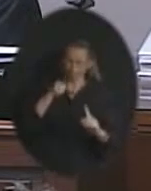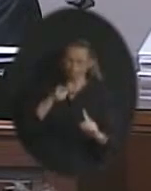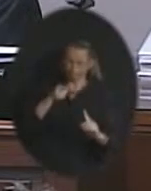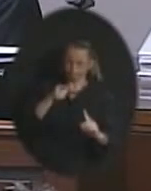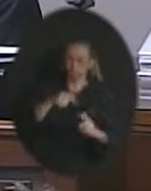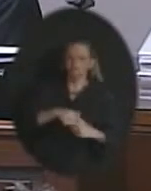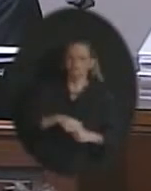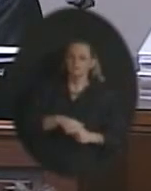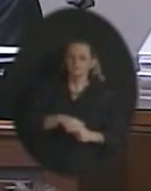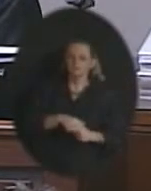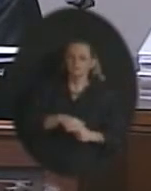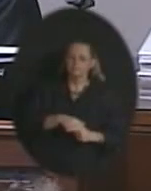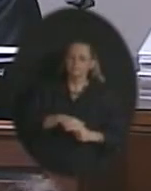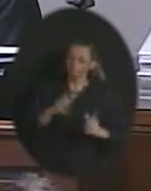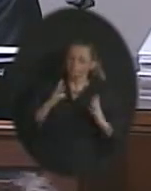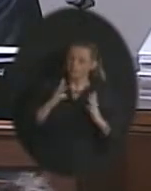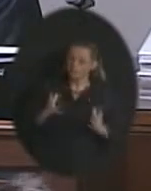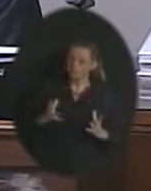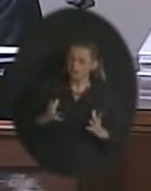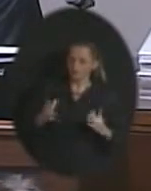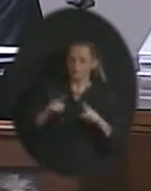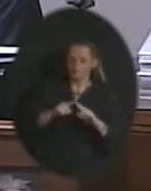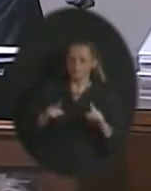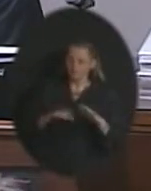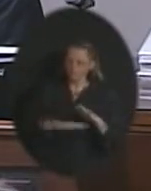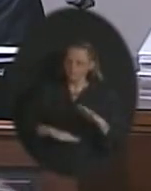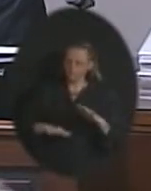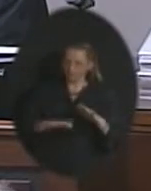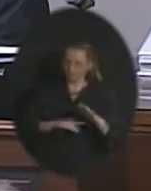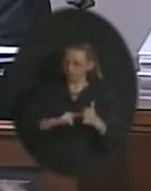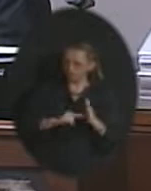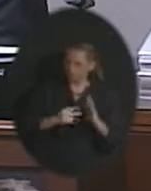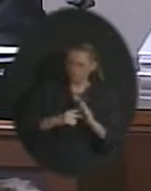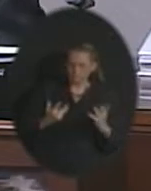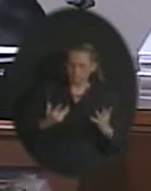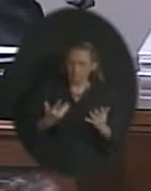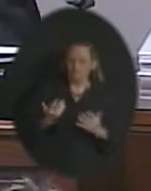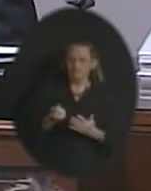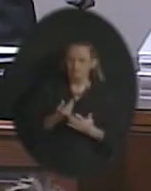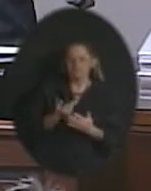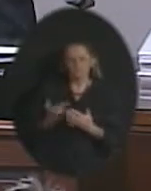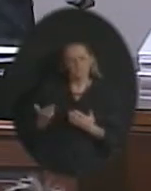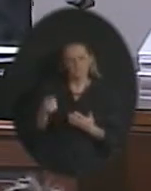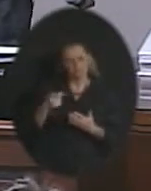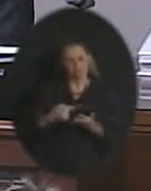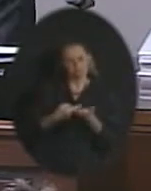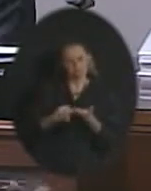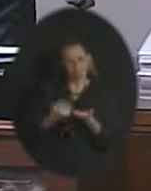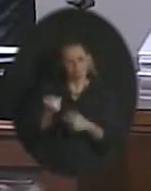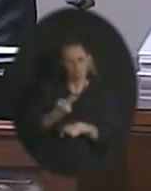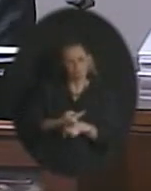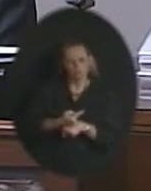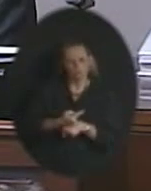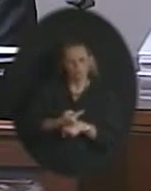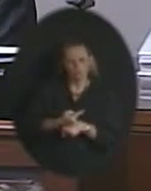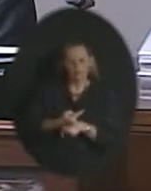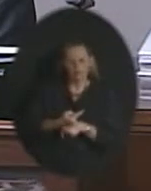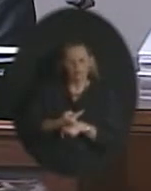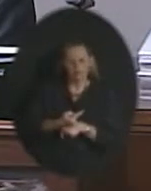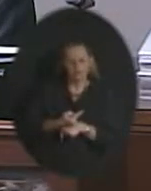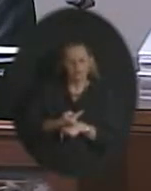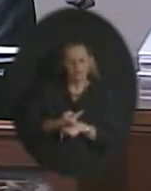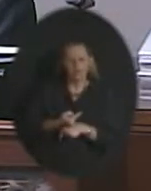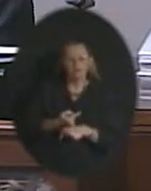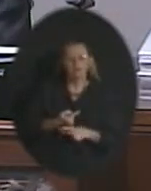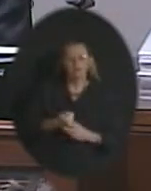toward, which is fine. But bottom line is that there's a couple things on our plate today that we've proposed that you